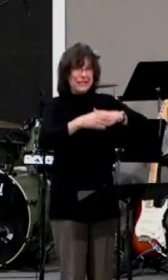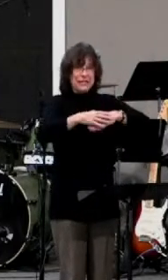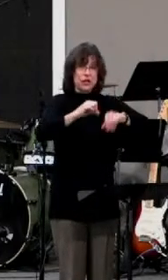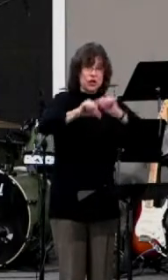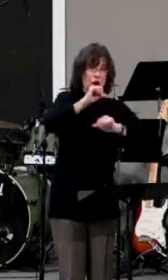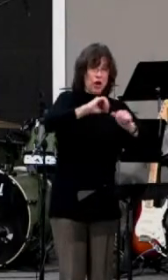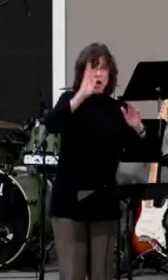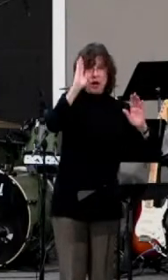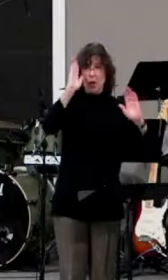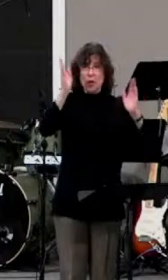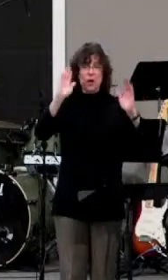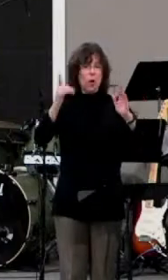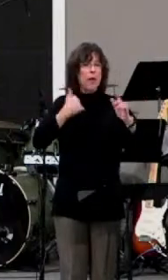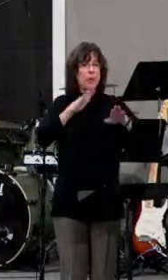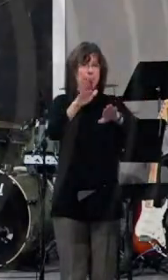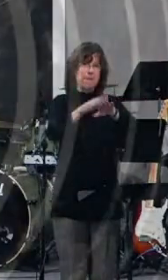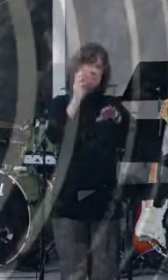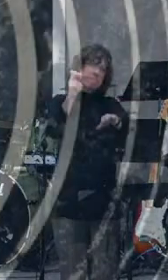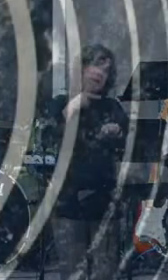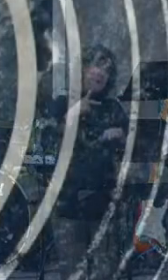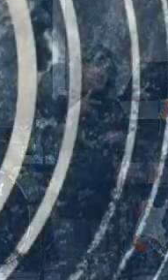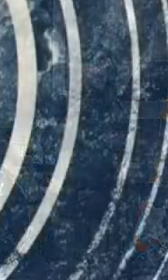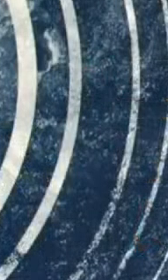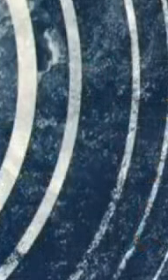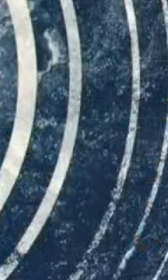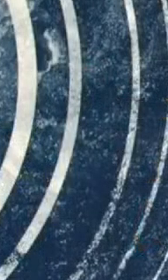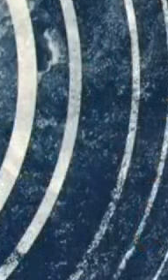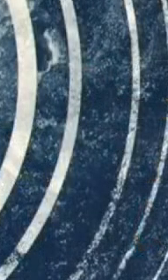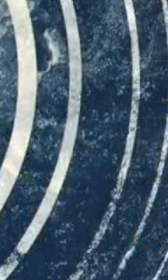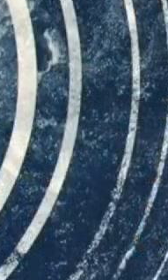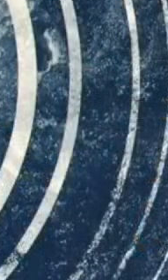then I'll call you back. We'll be in Esther chapter 5 today.